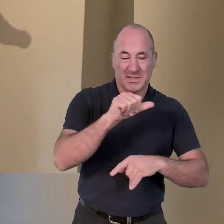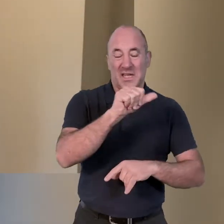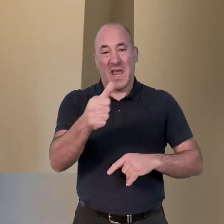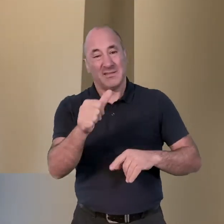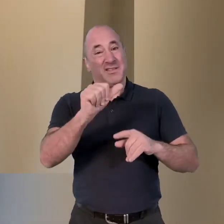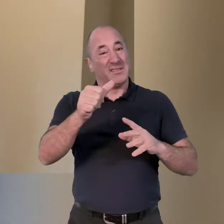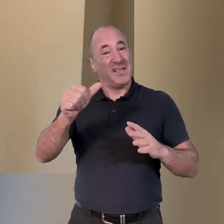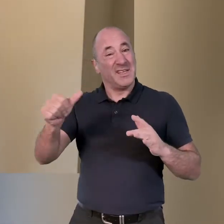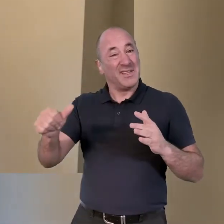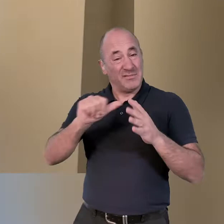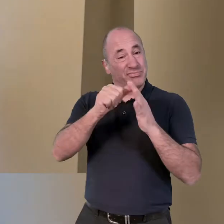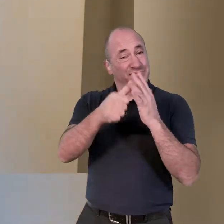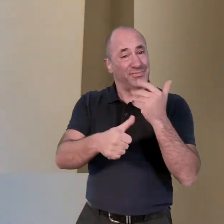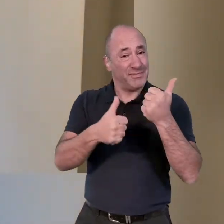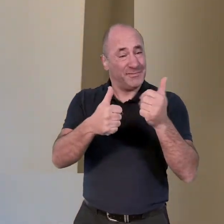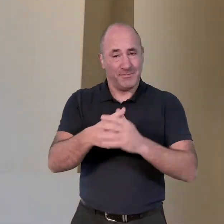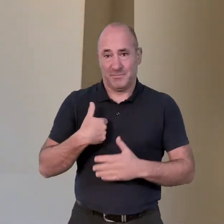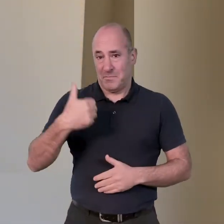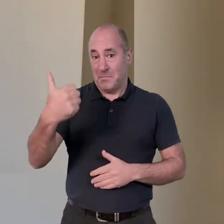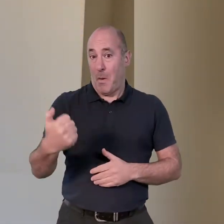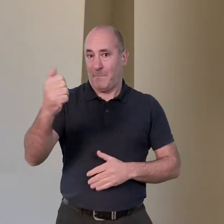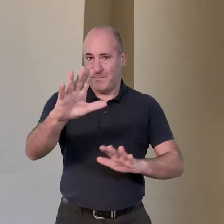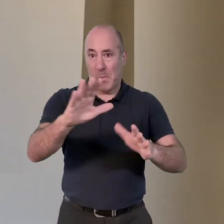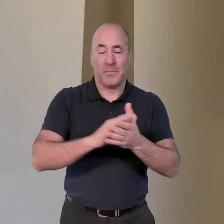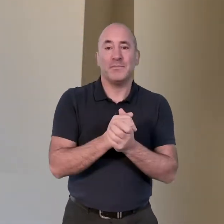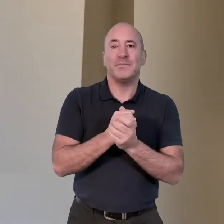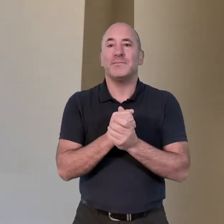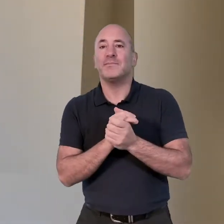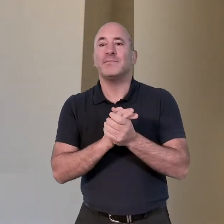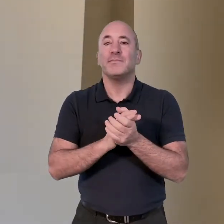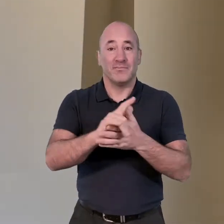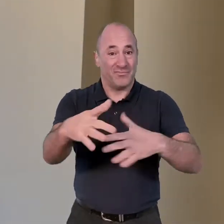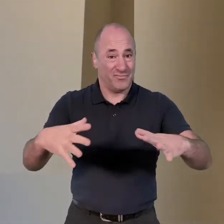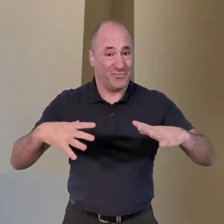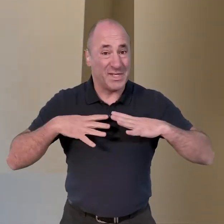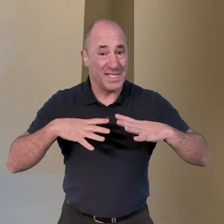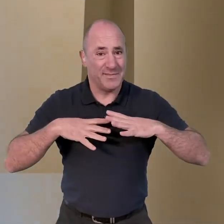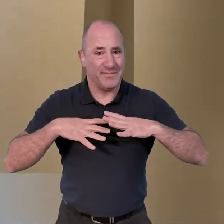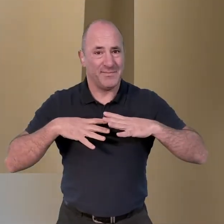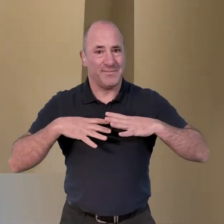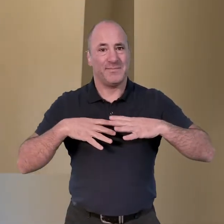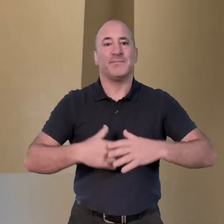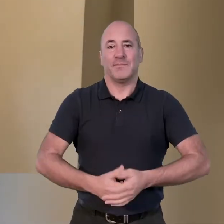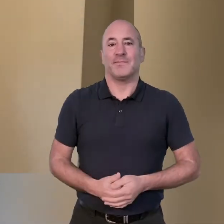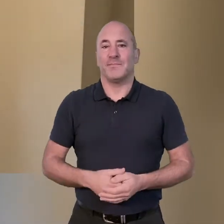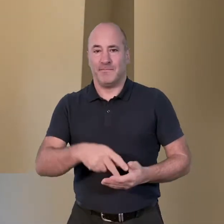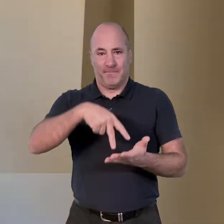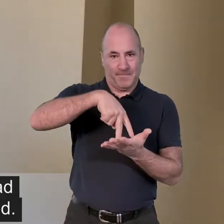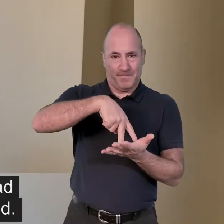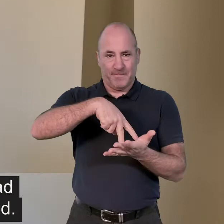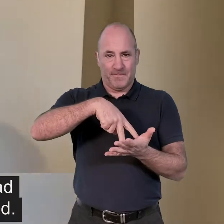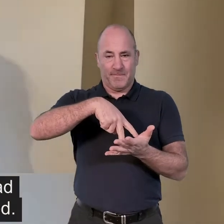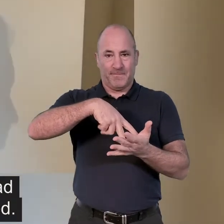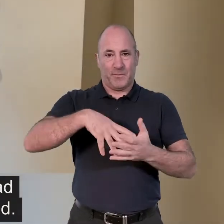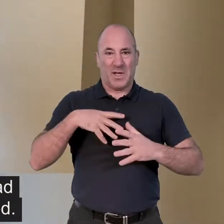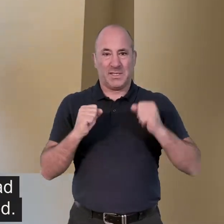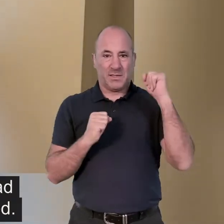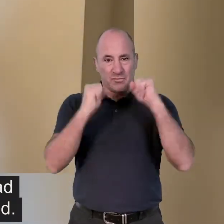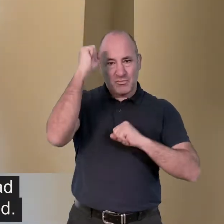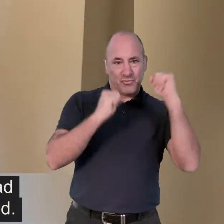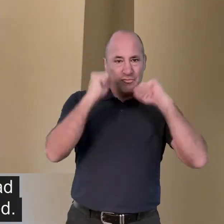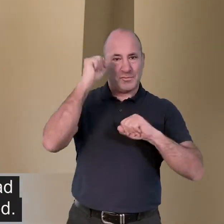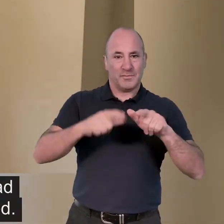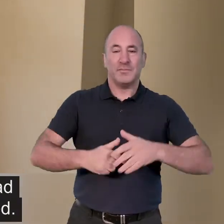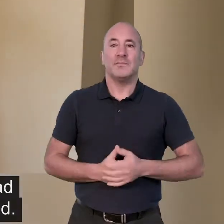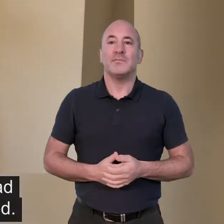rest, then repeat that again. Okay? Just start my timer. Are we ready to go? So, we'll start in